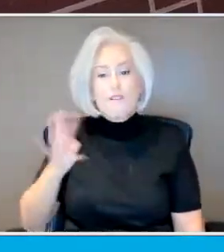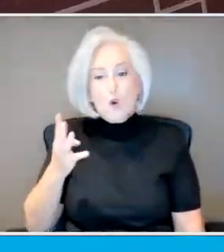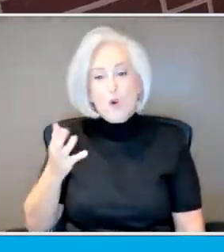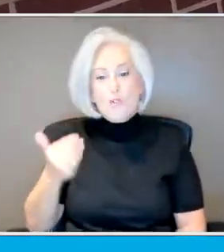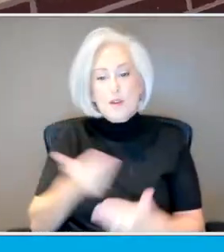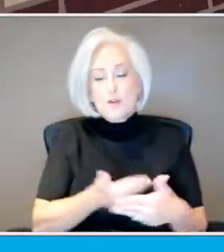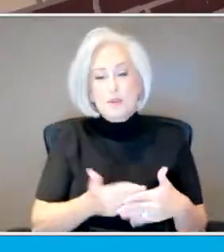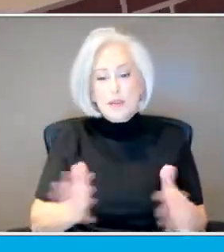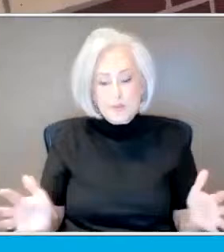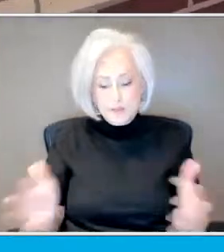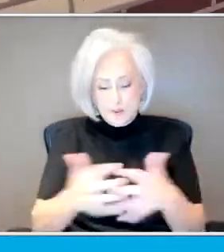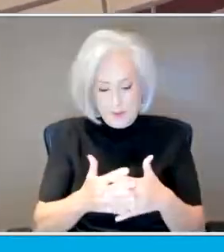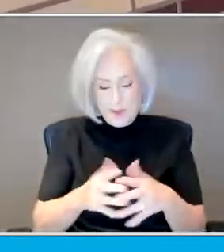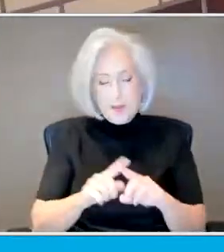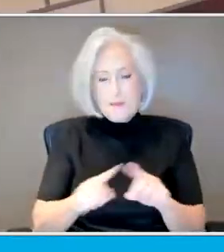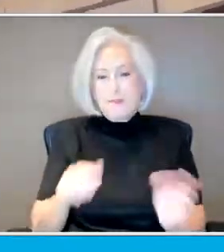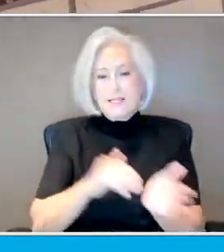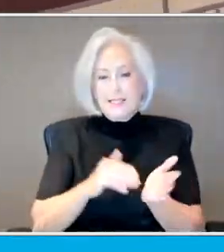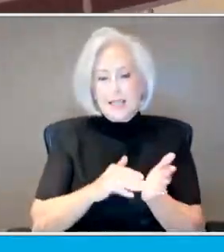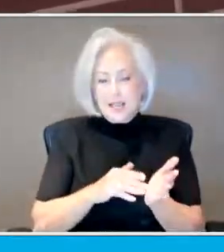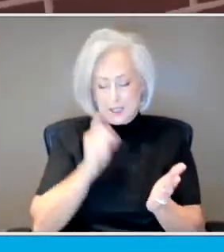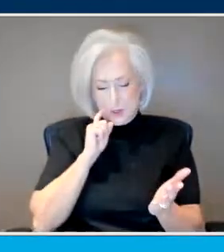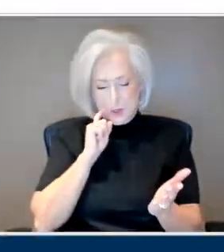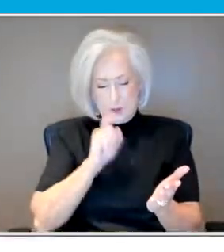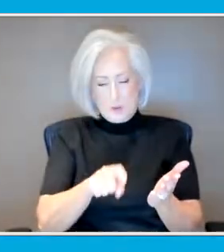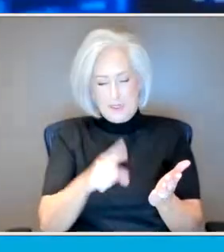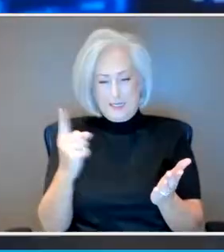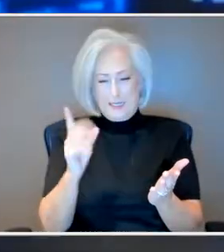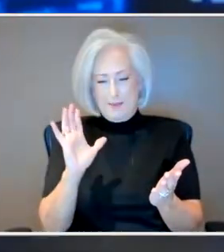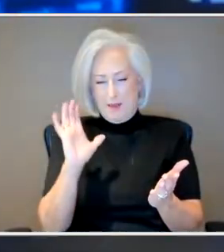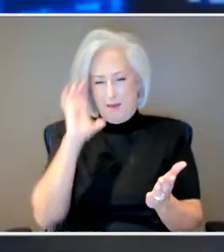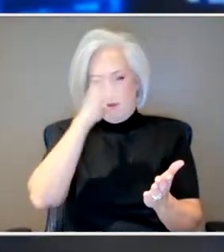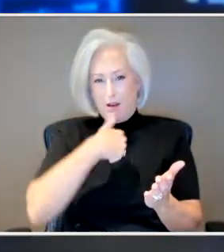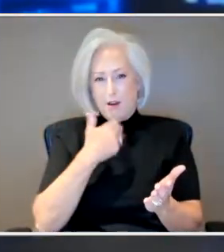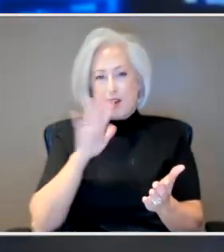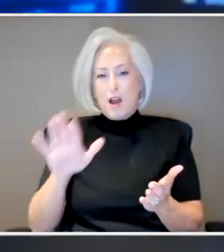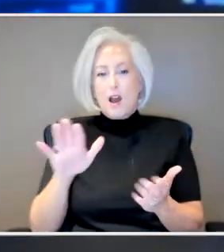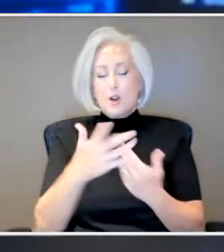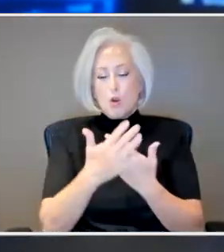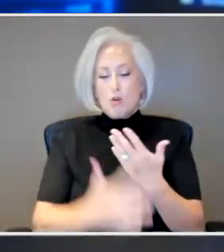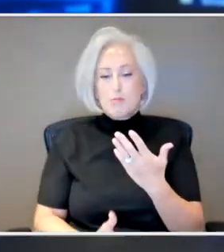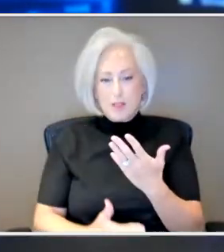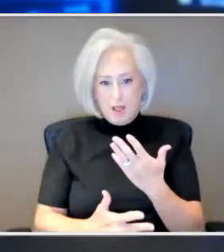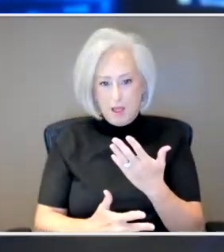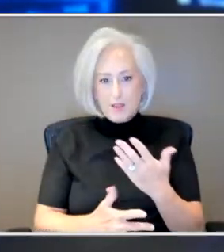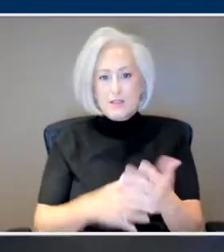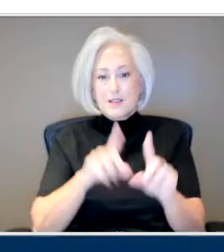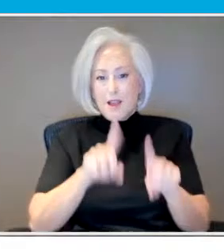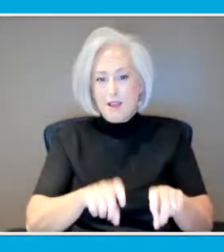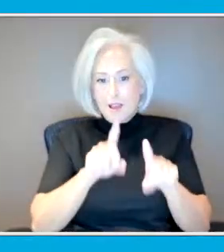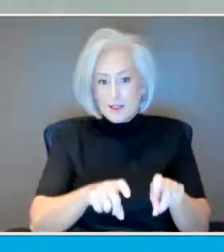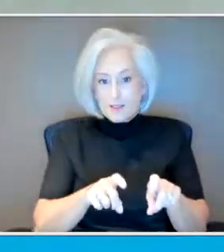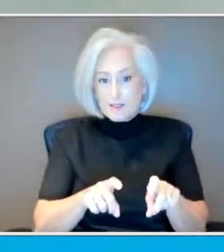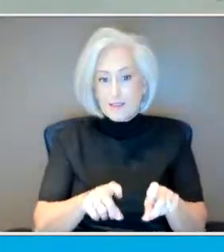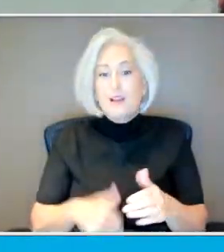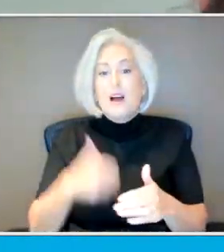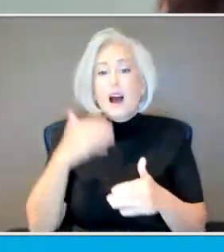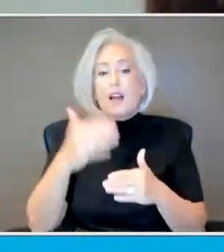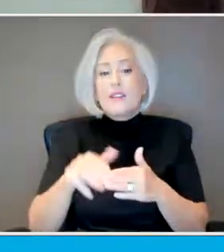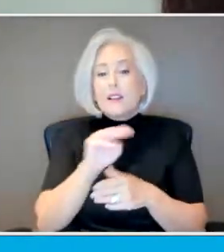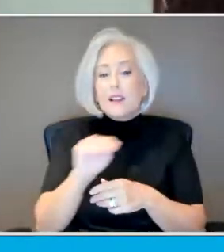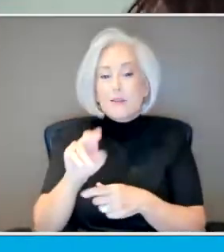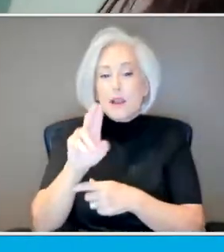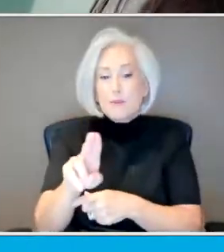seeing something off in Whitney Mayer's blood work. I'm Alexis Del Cid on the next Morning Medical Update, learning you